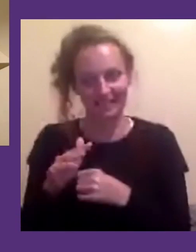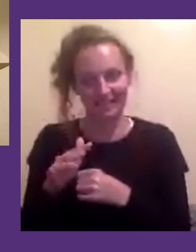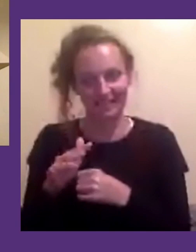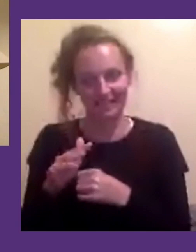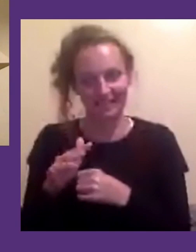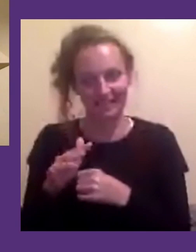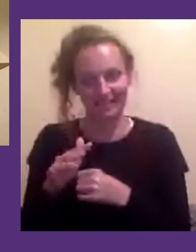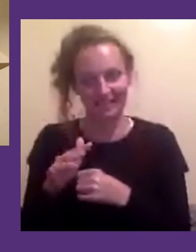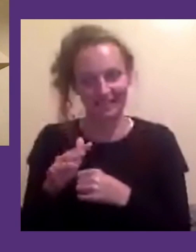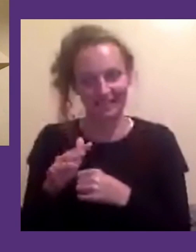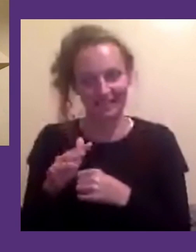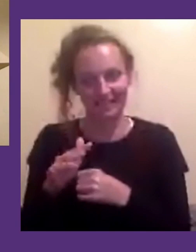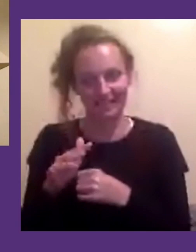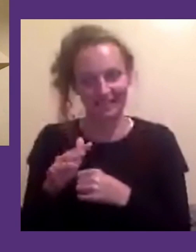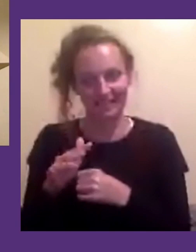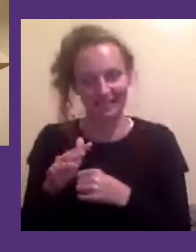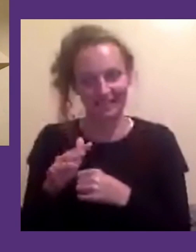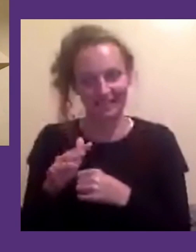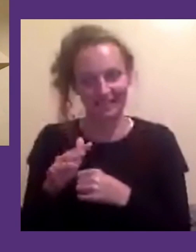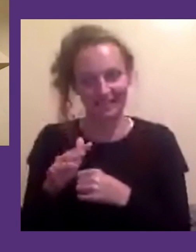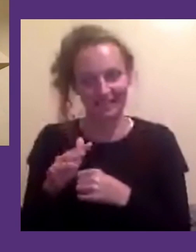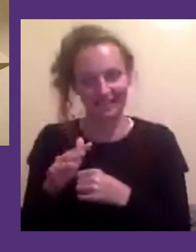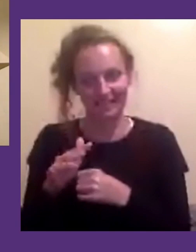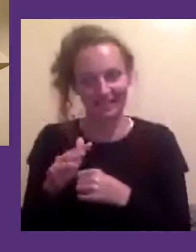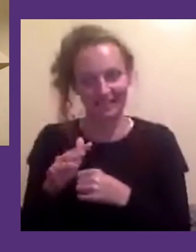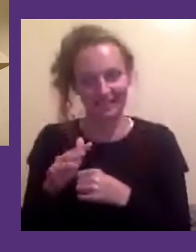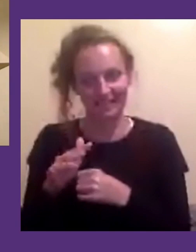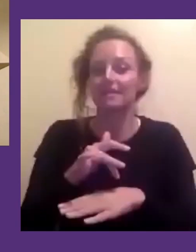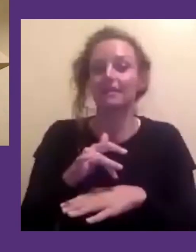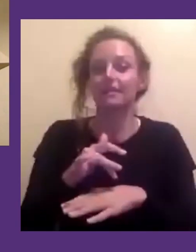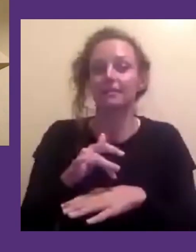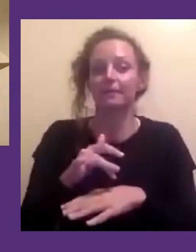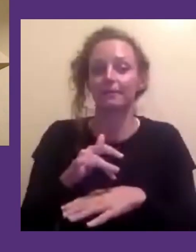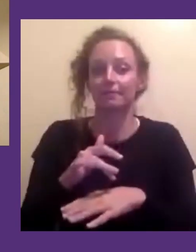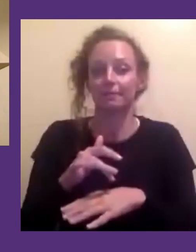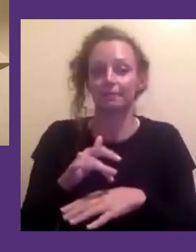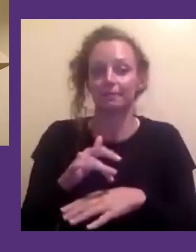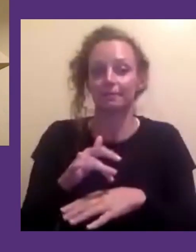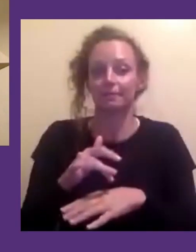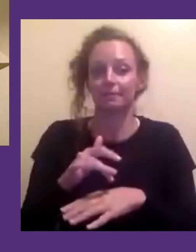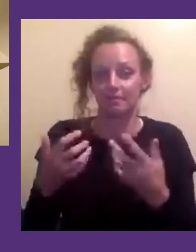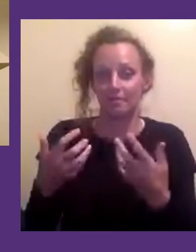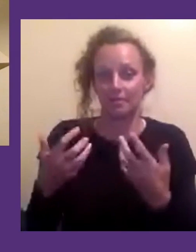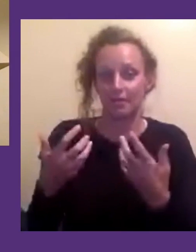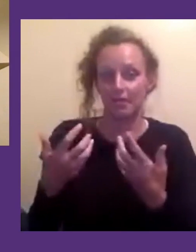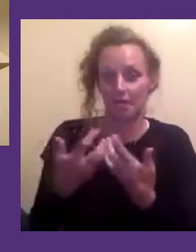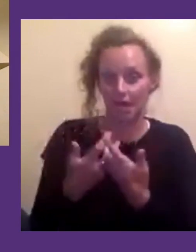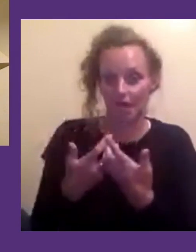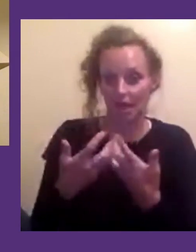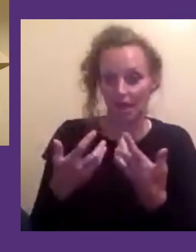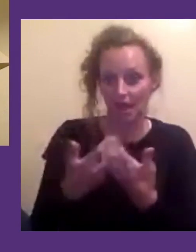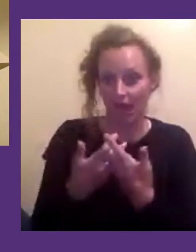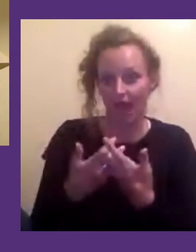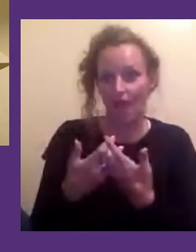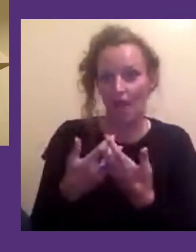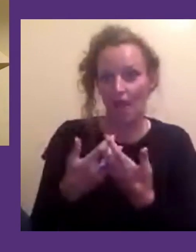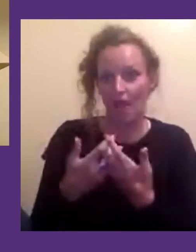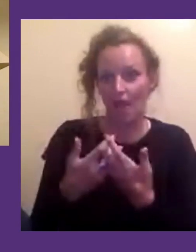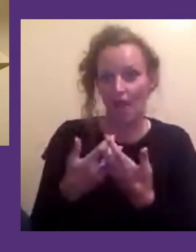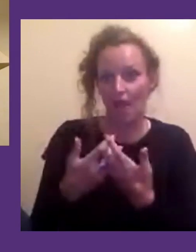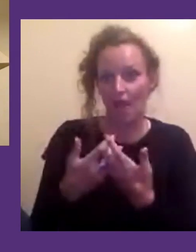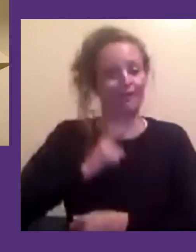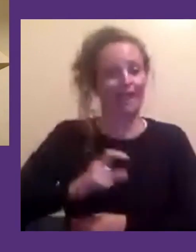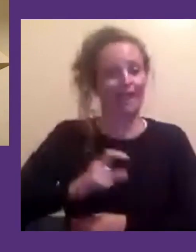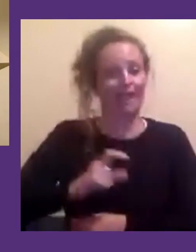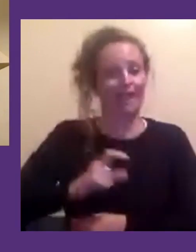how do you think that the characters you create in your play, how do you reflect